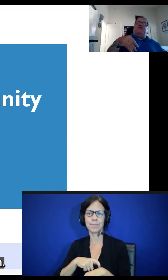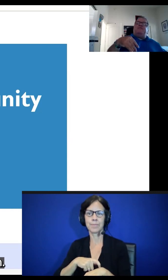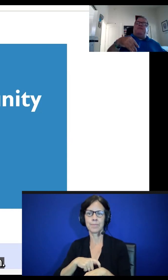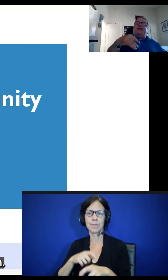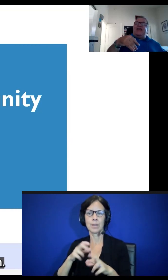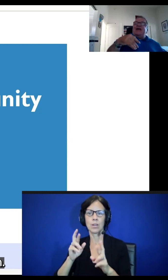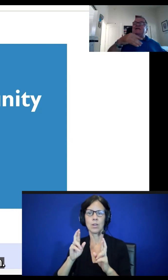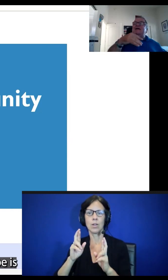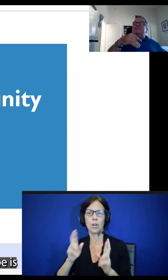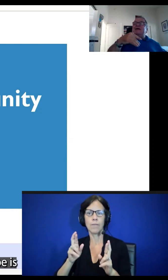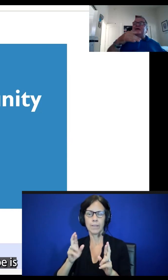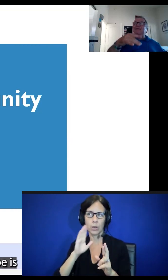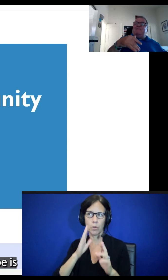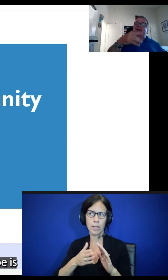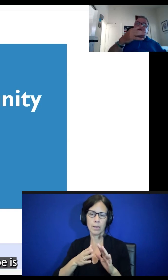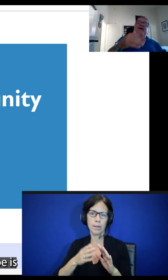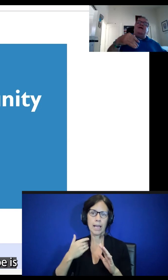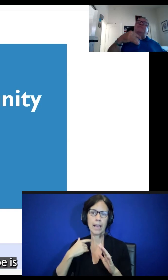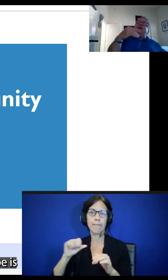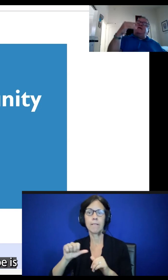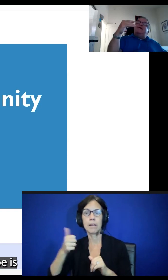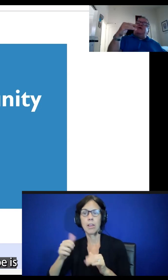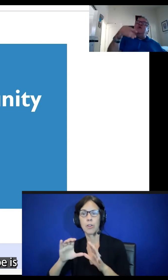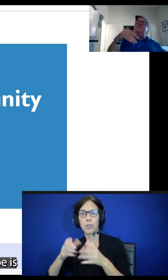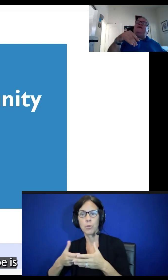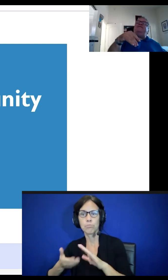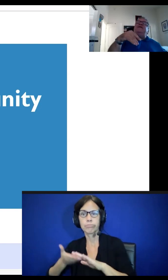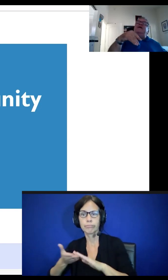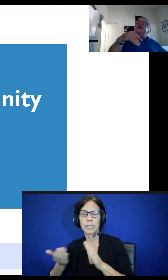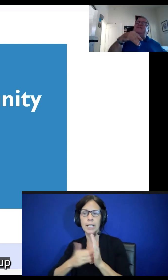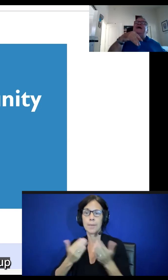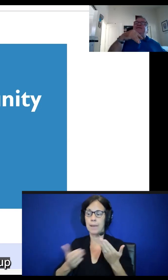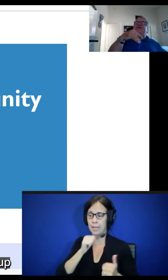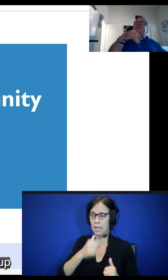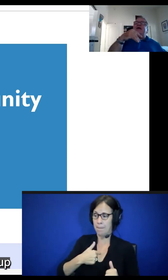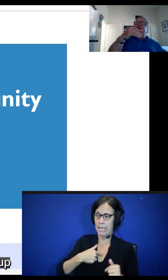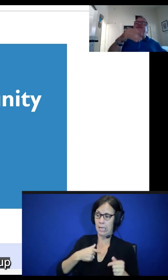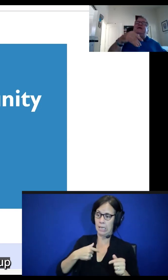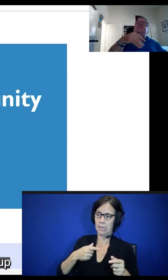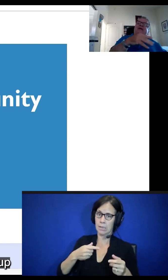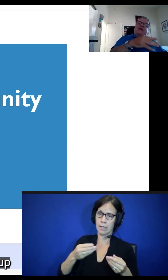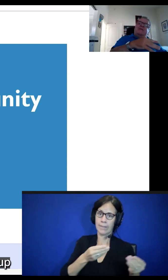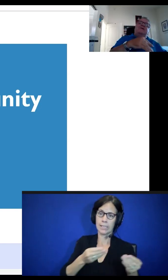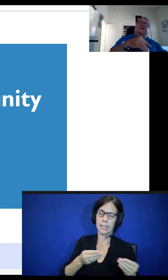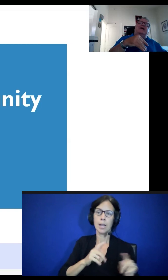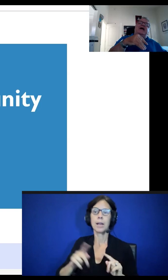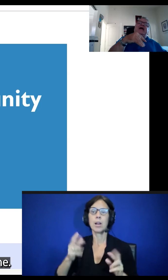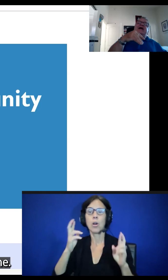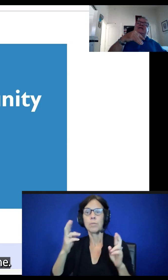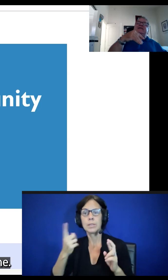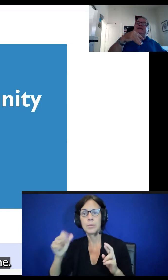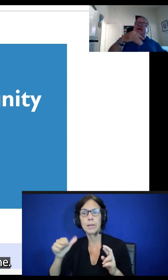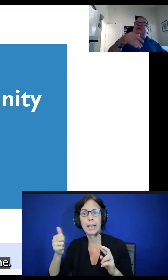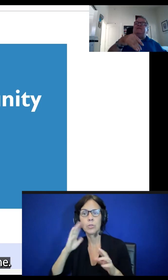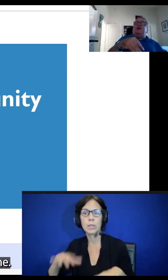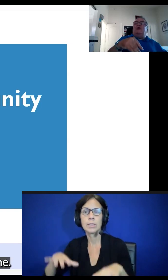the group run again. It might not be me, but the hope is that someone else can pick it up